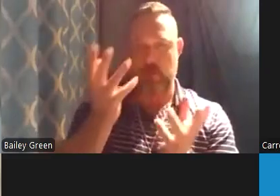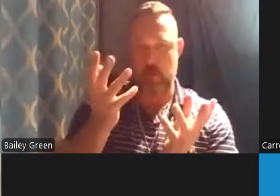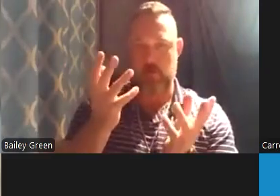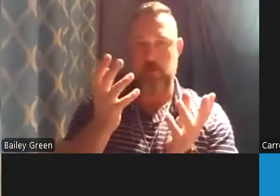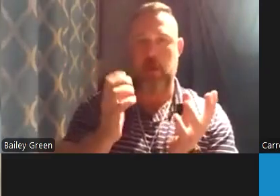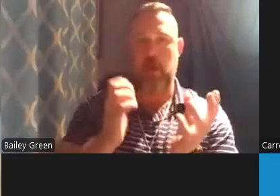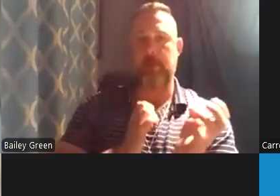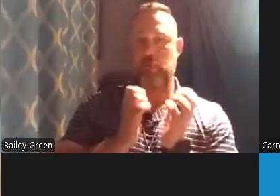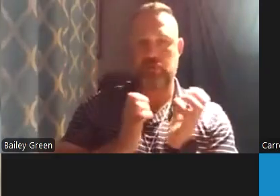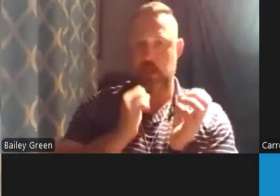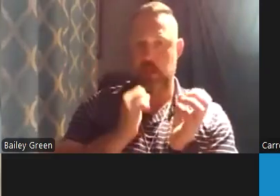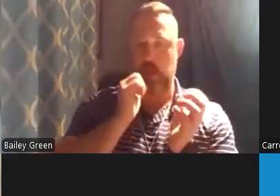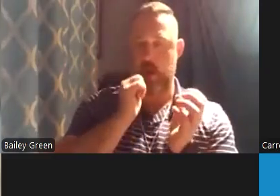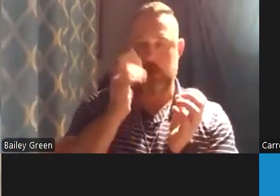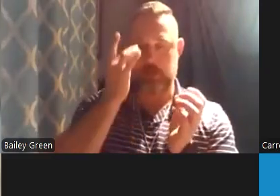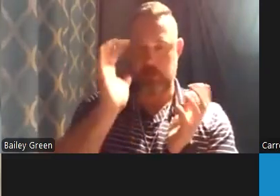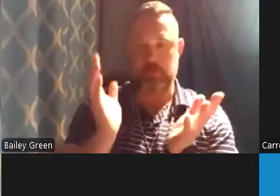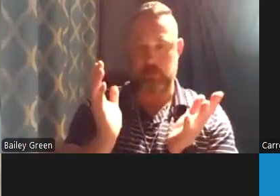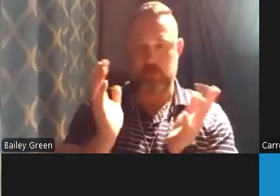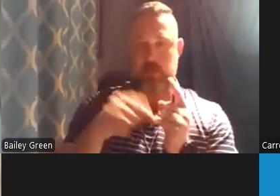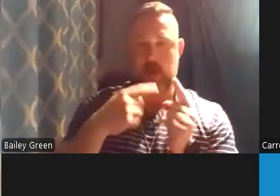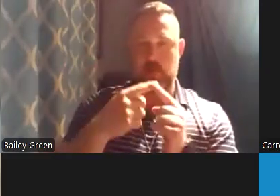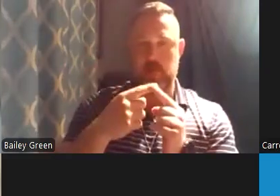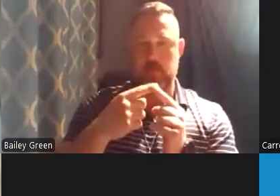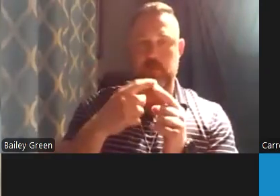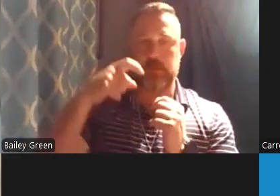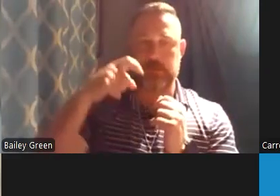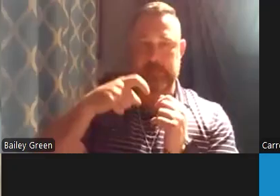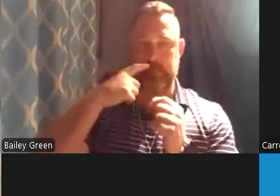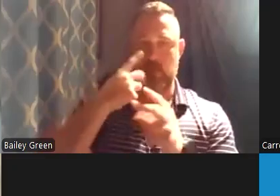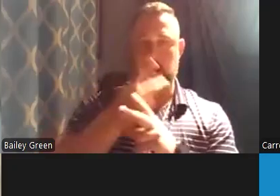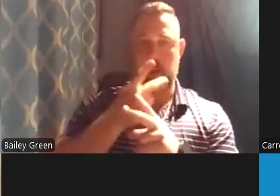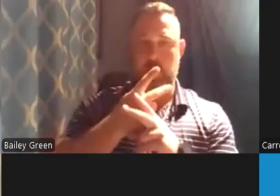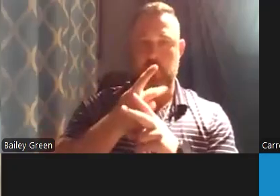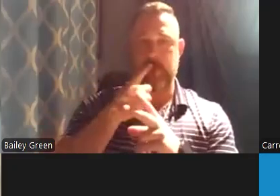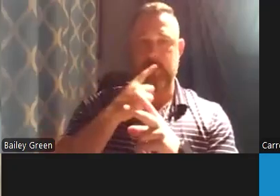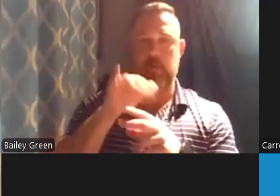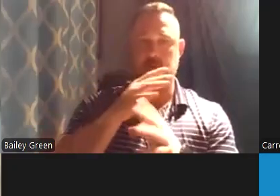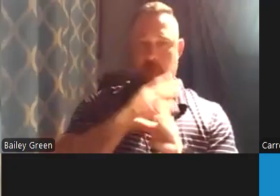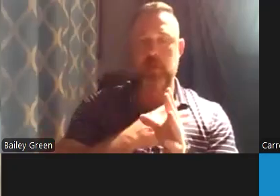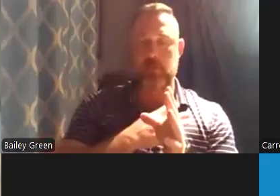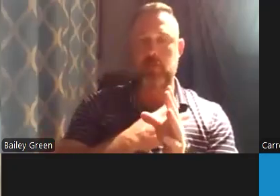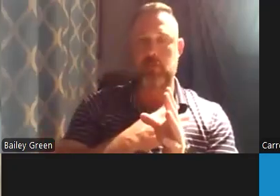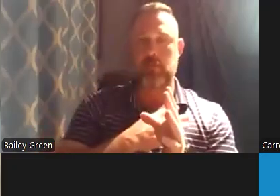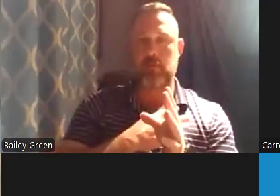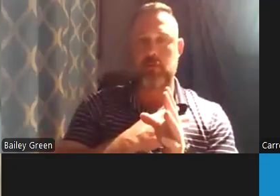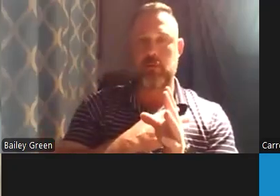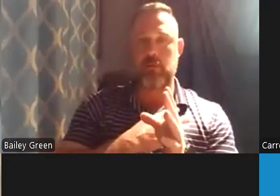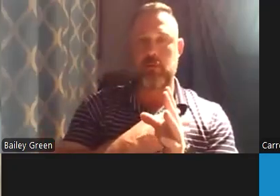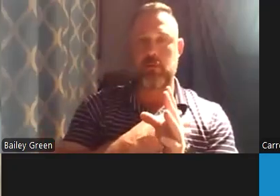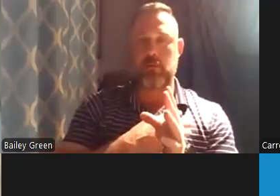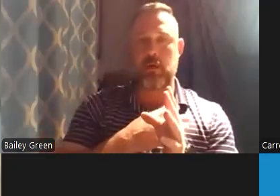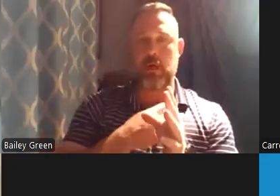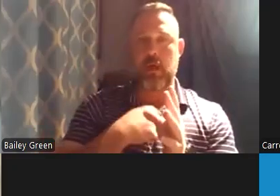emotionally unintelligent about the need for care for this poor woman. And I think